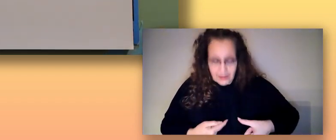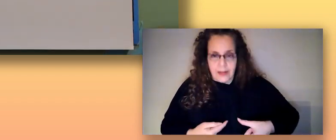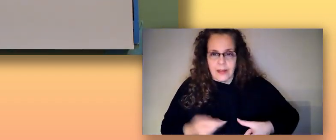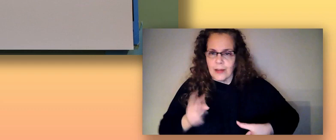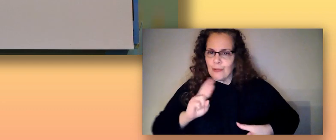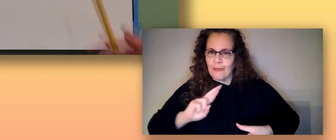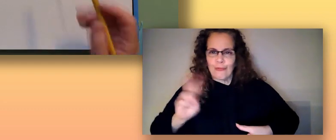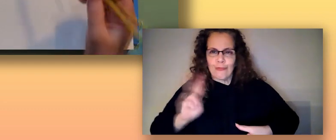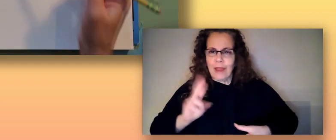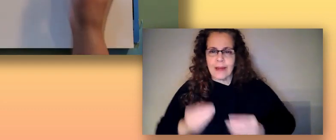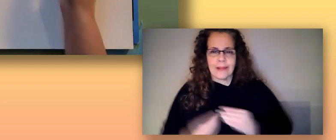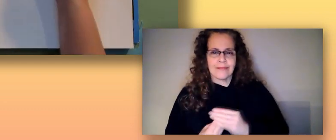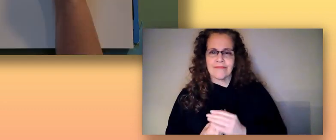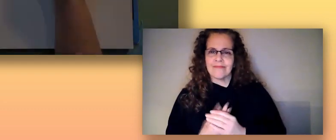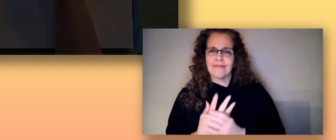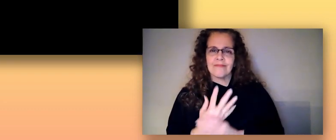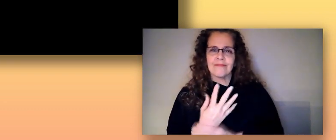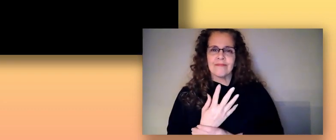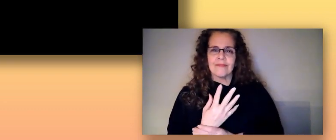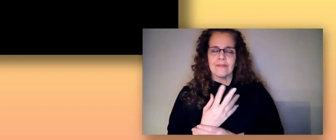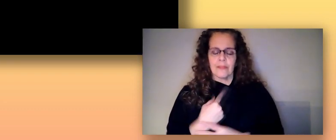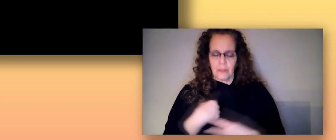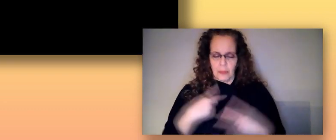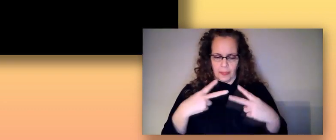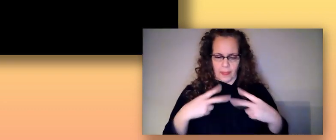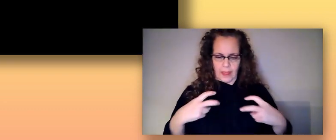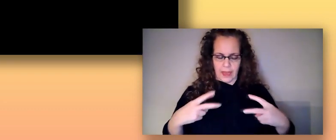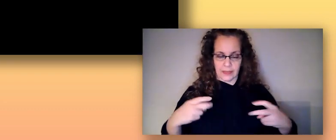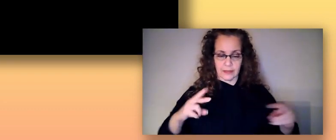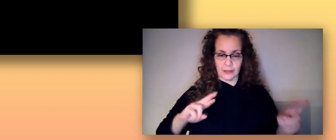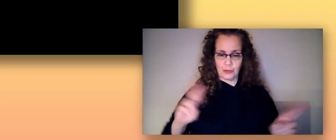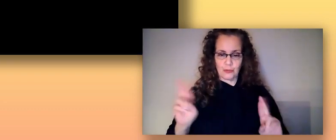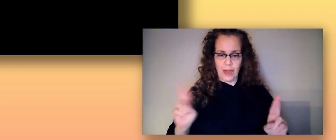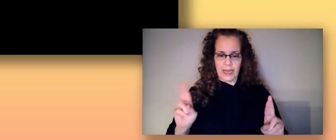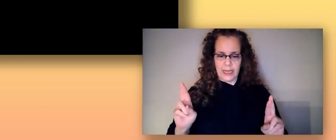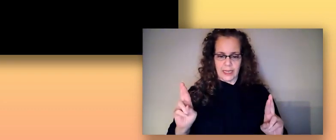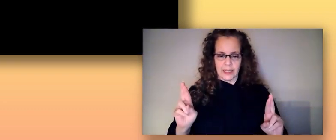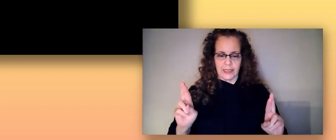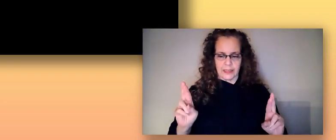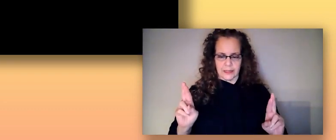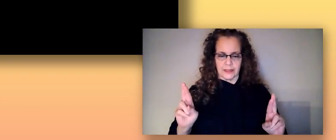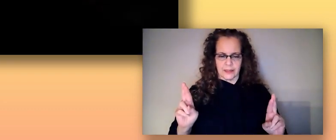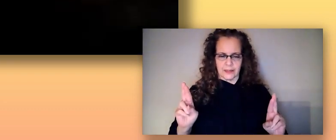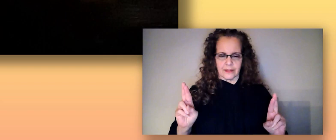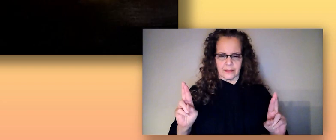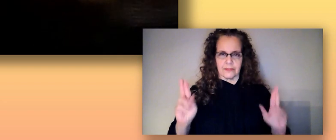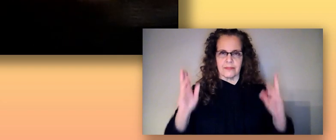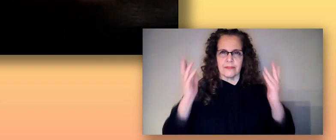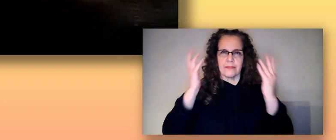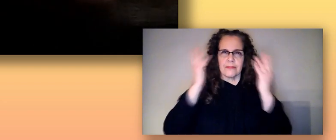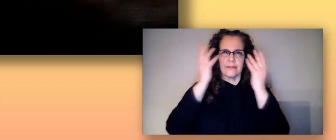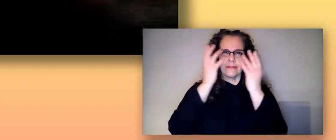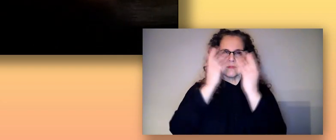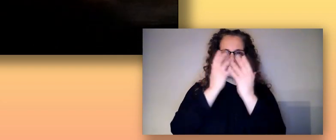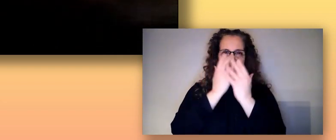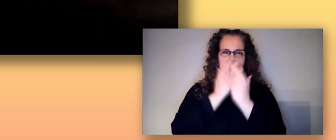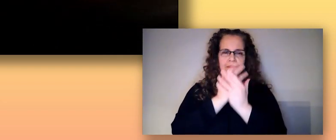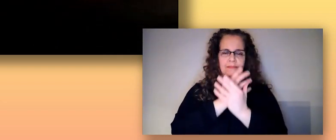last time, and one last time there in the dark, the thick dark.